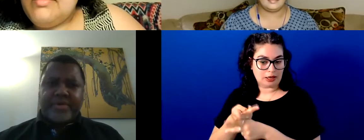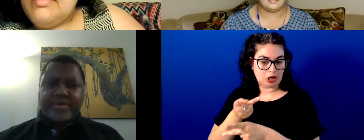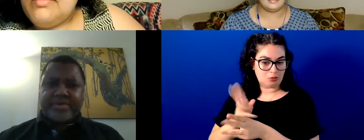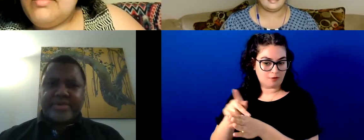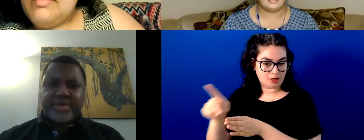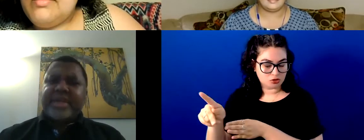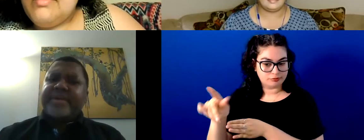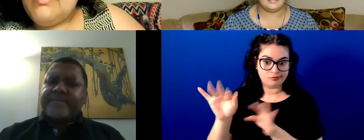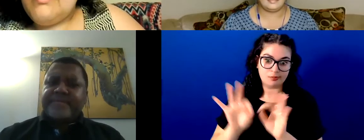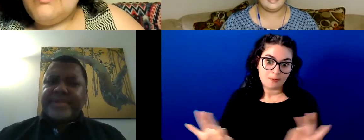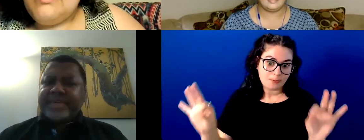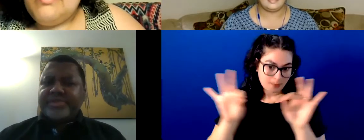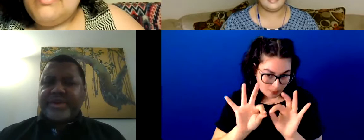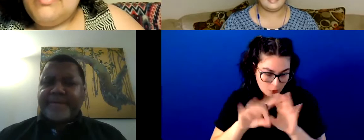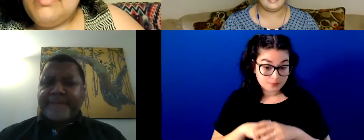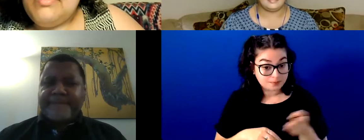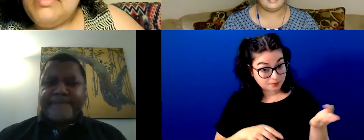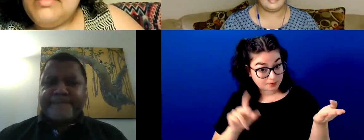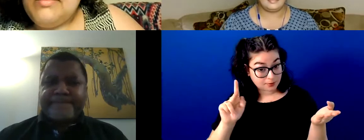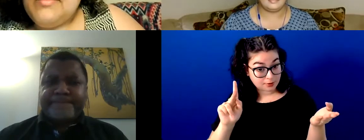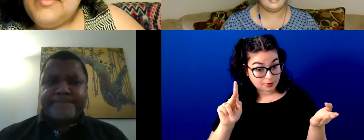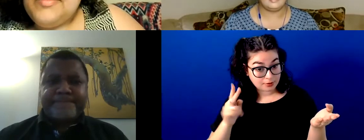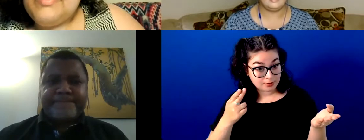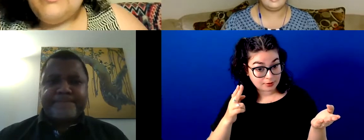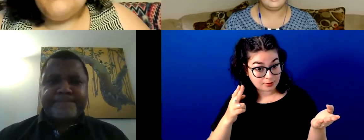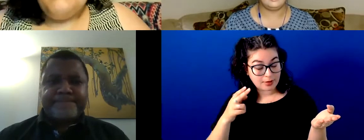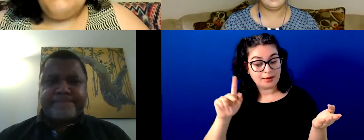important points. Kehisha.